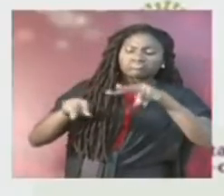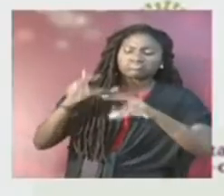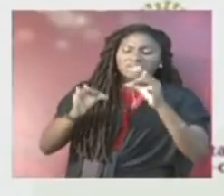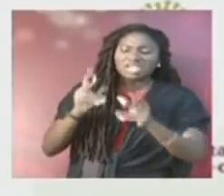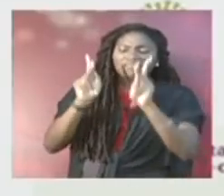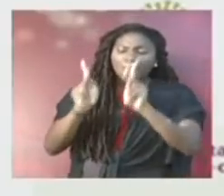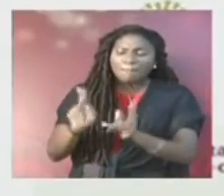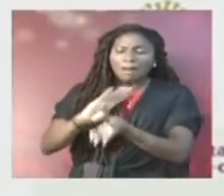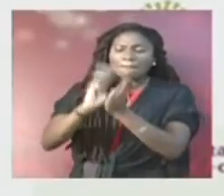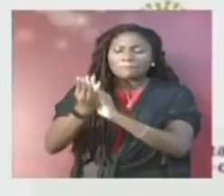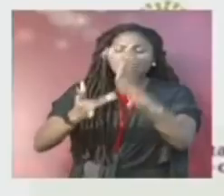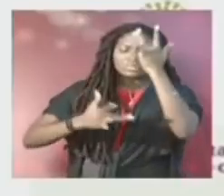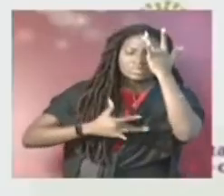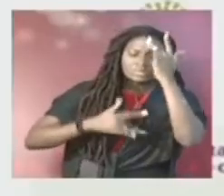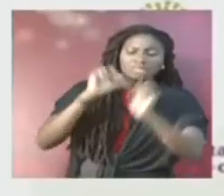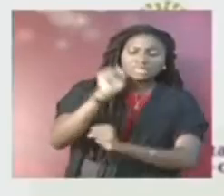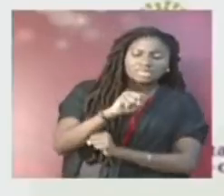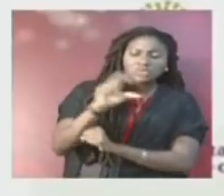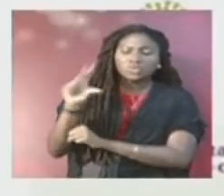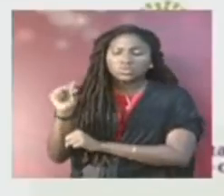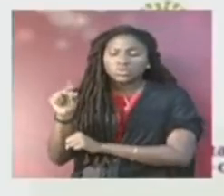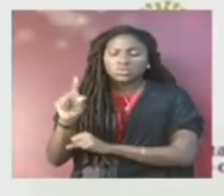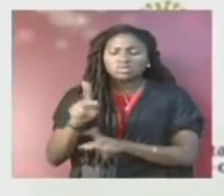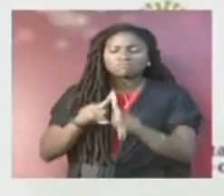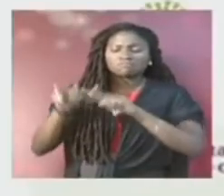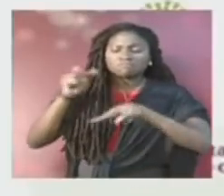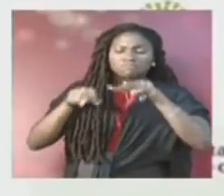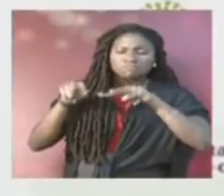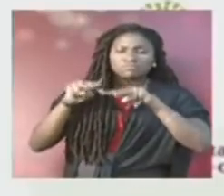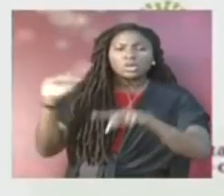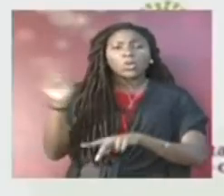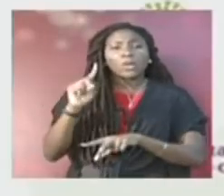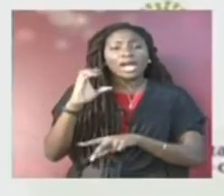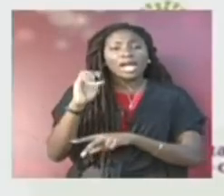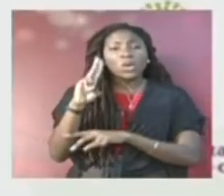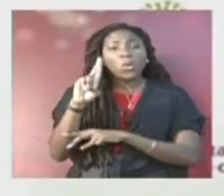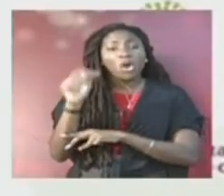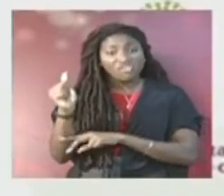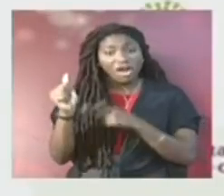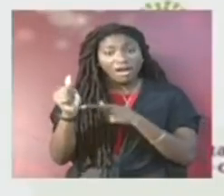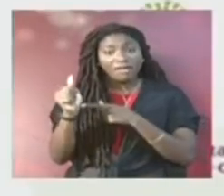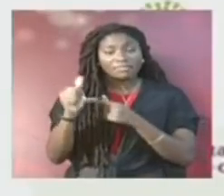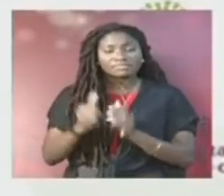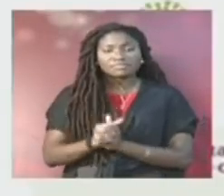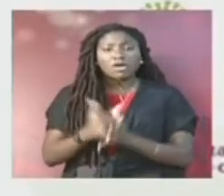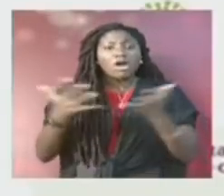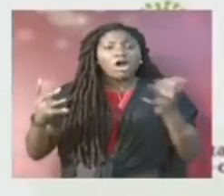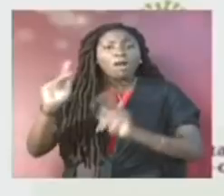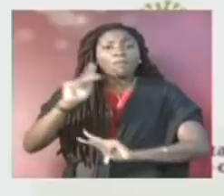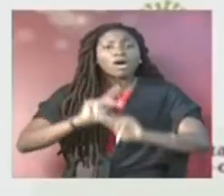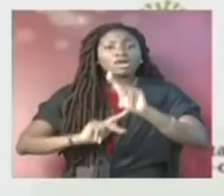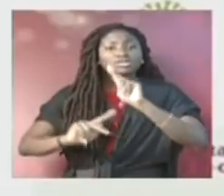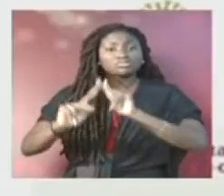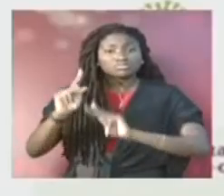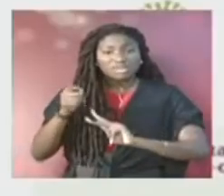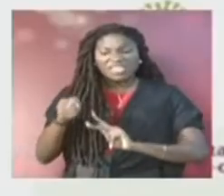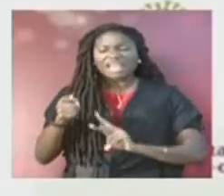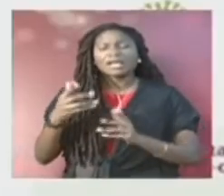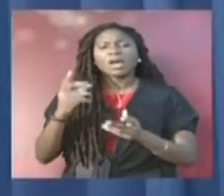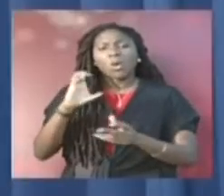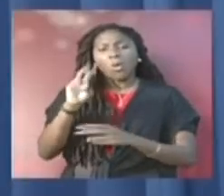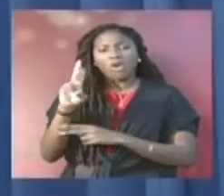different categories. At the Cora Hospital, we have, and this is total capacity, doesn't speak to the number of patients in